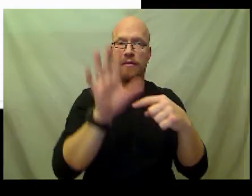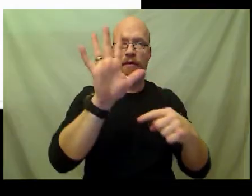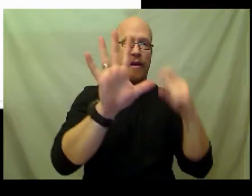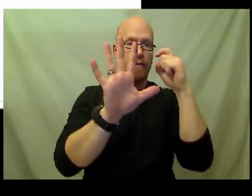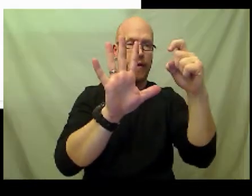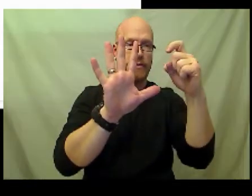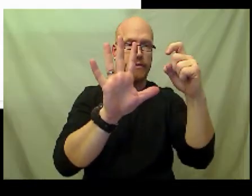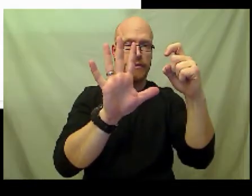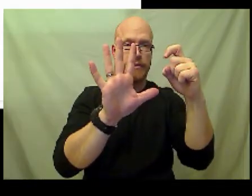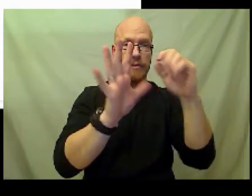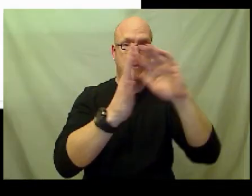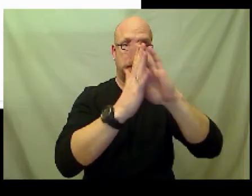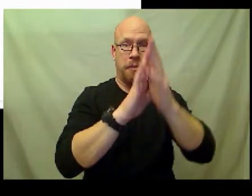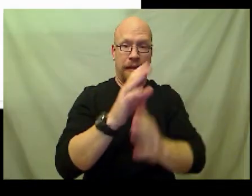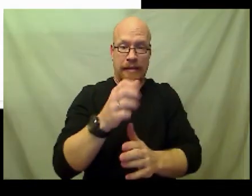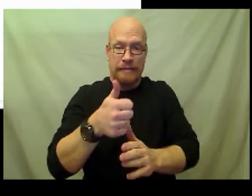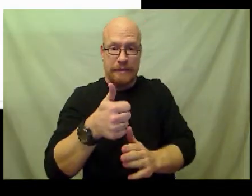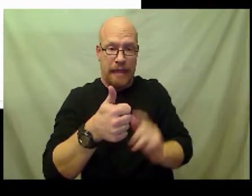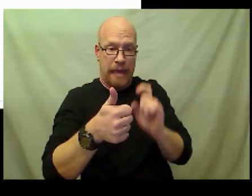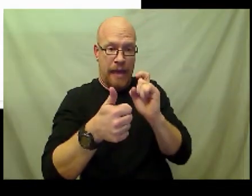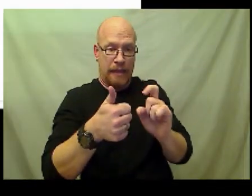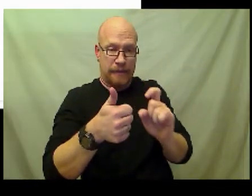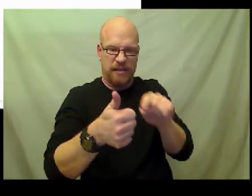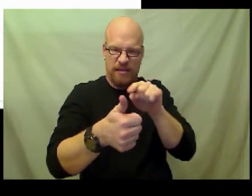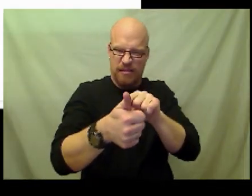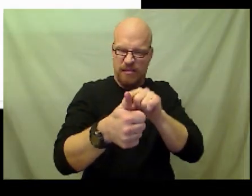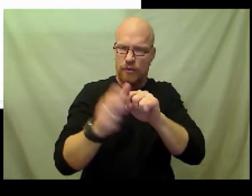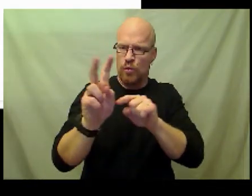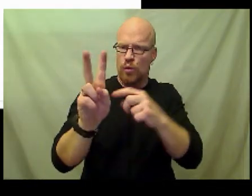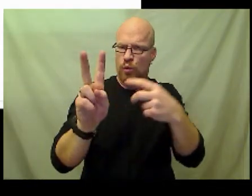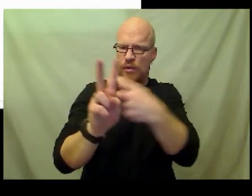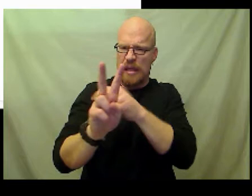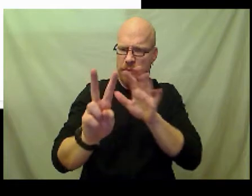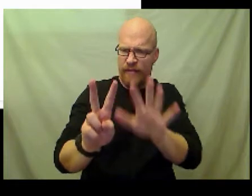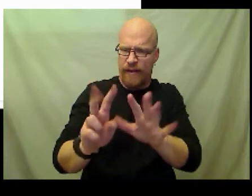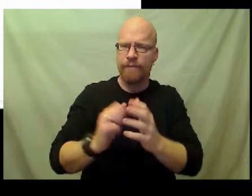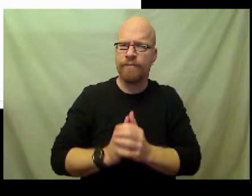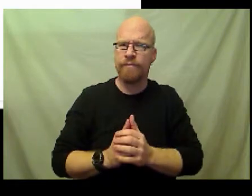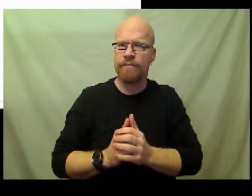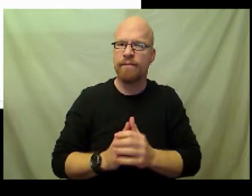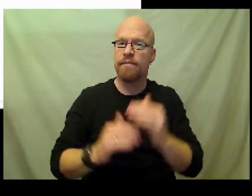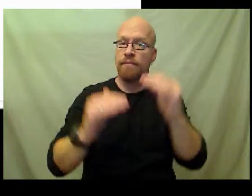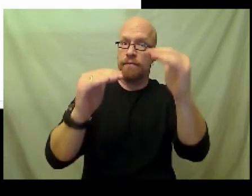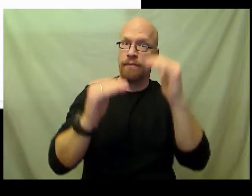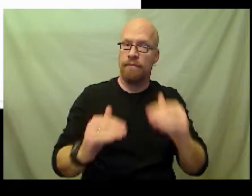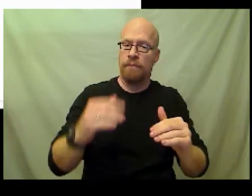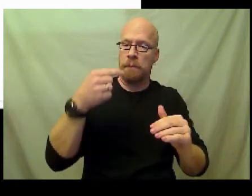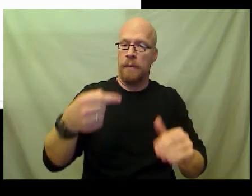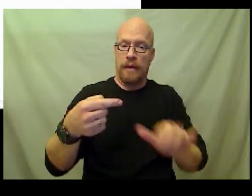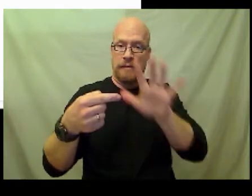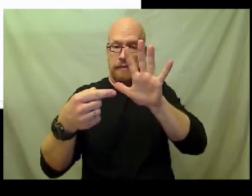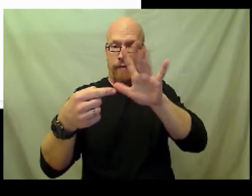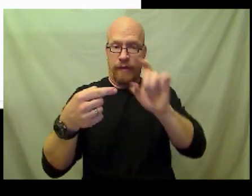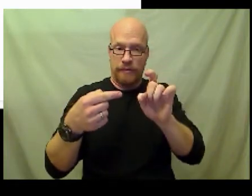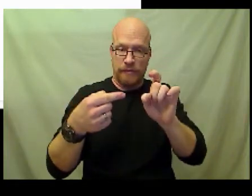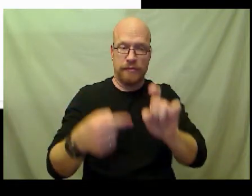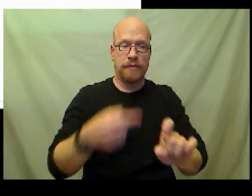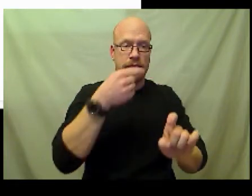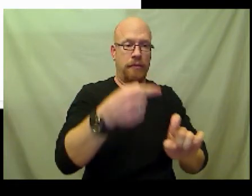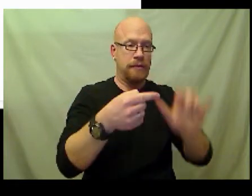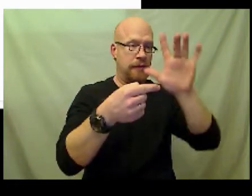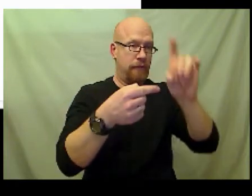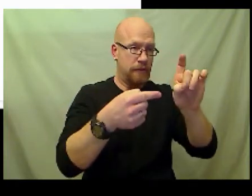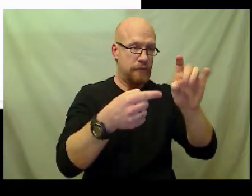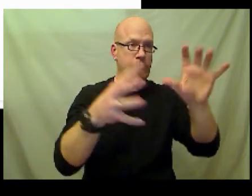plus 5x, that's 10x. Well, 10 is 2 times 5. And again, we had minus 5x and